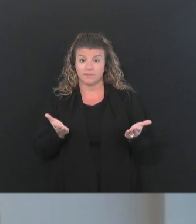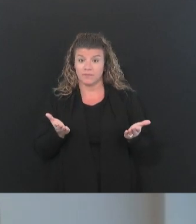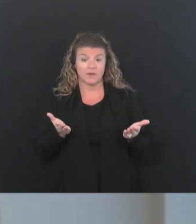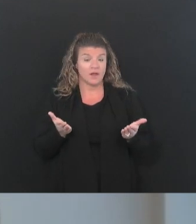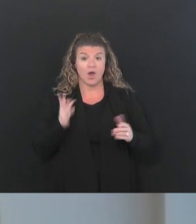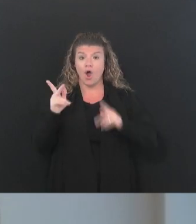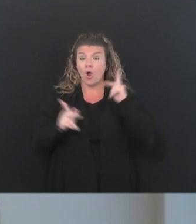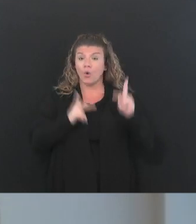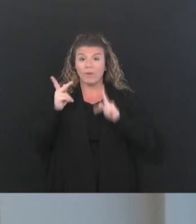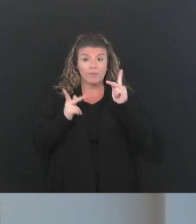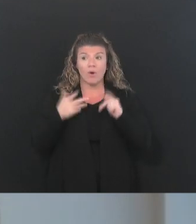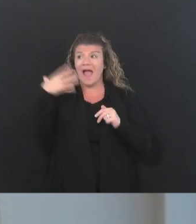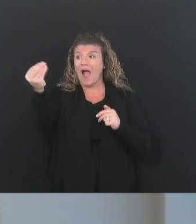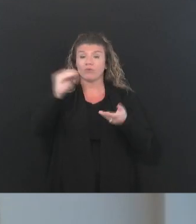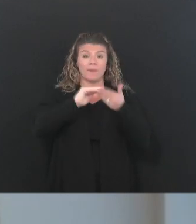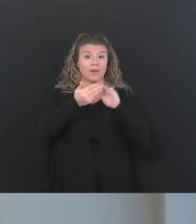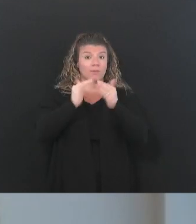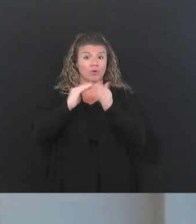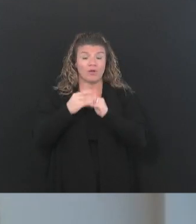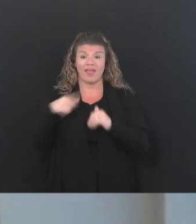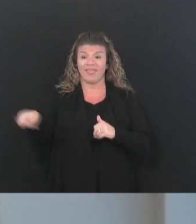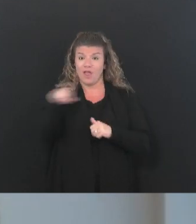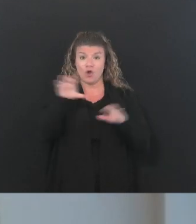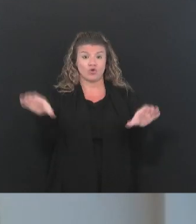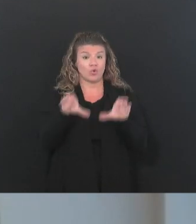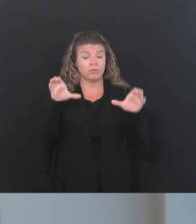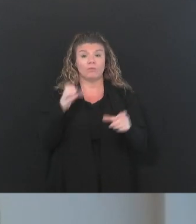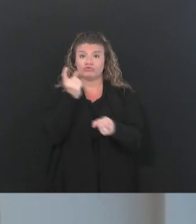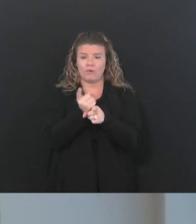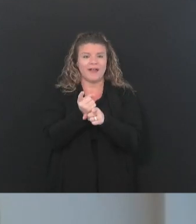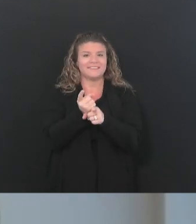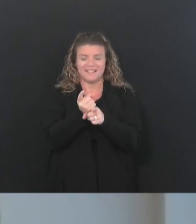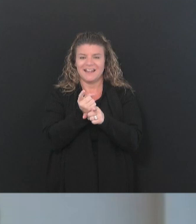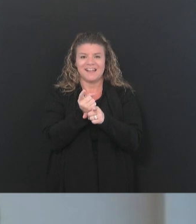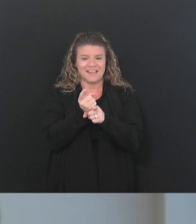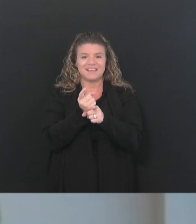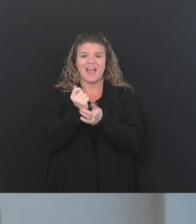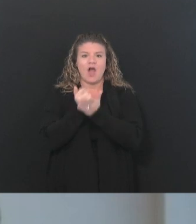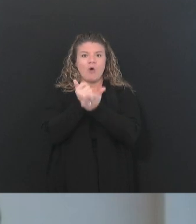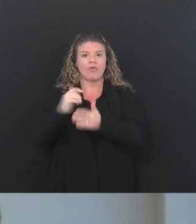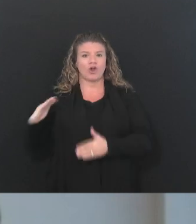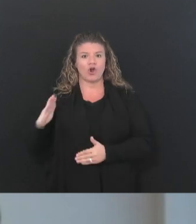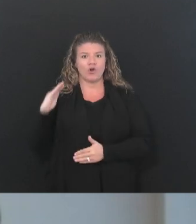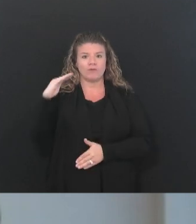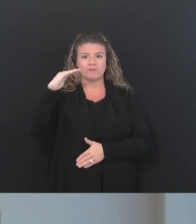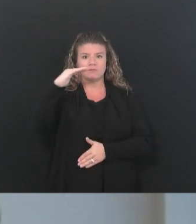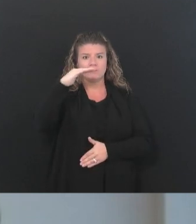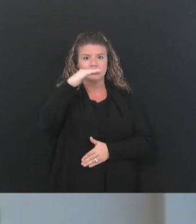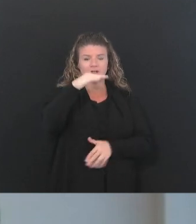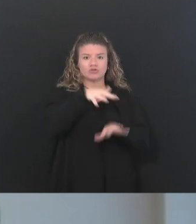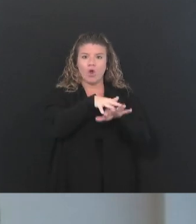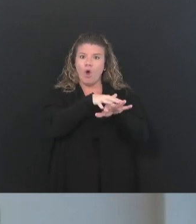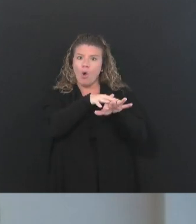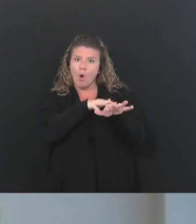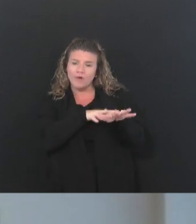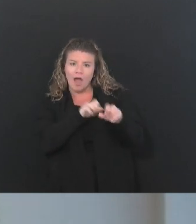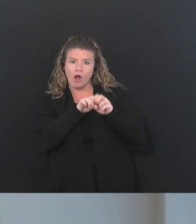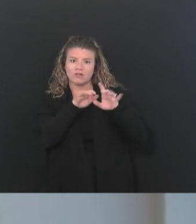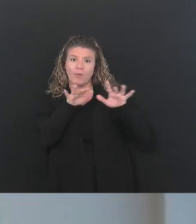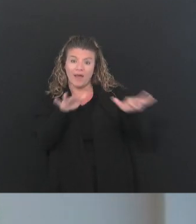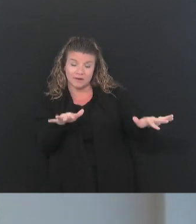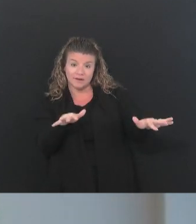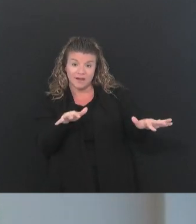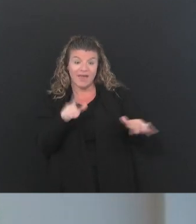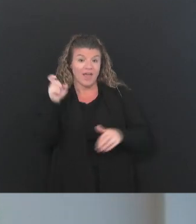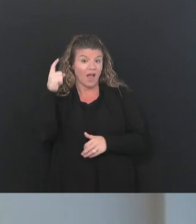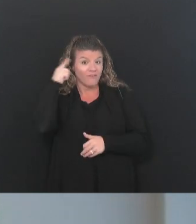our communities are doing what needs to be done to slow the spread of this virus. And as the governor said, we